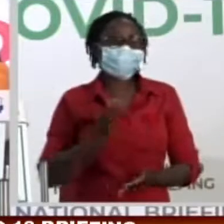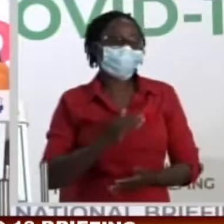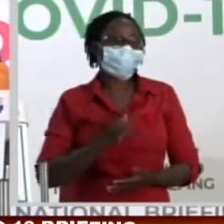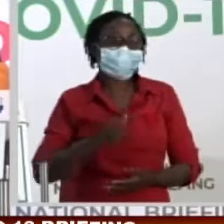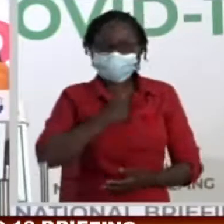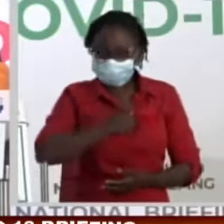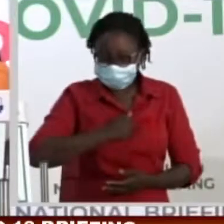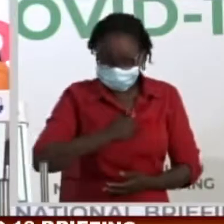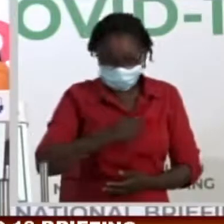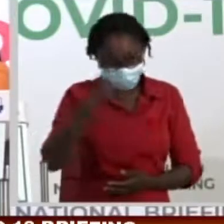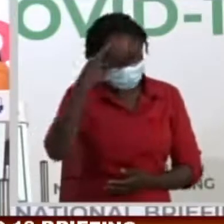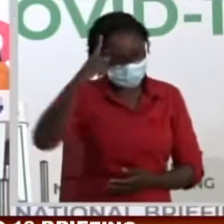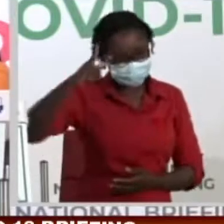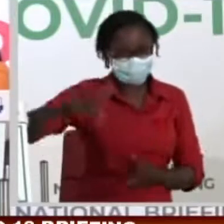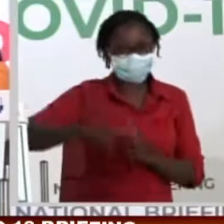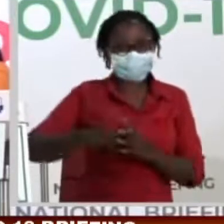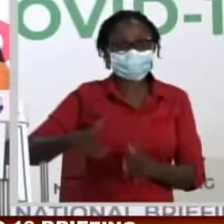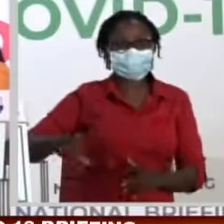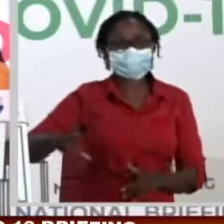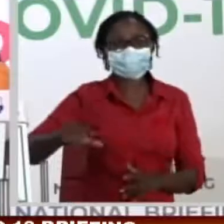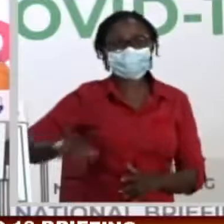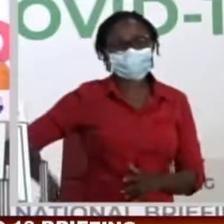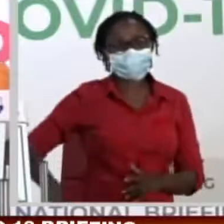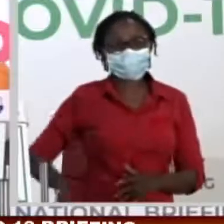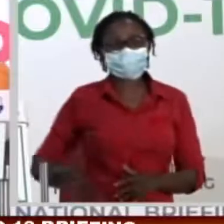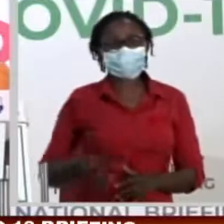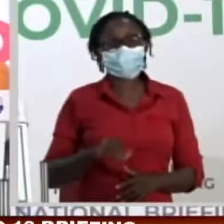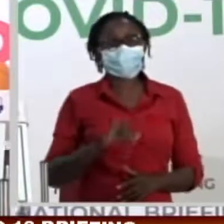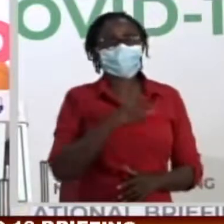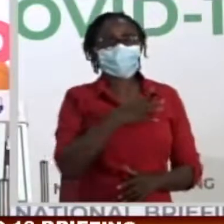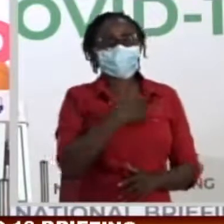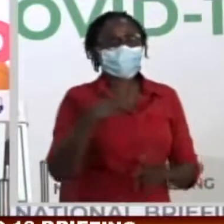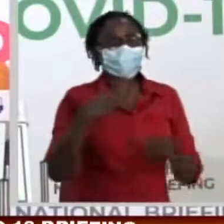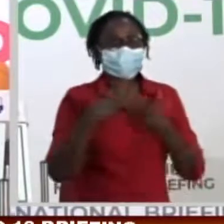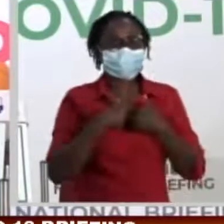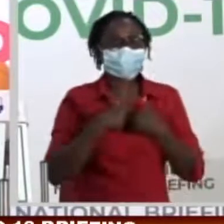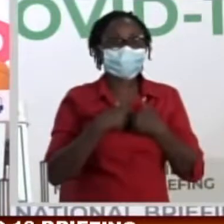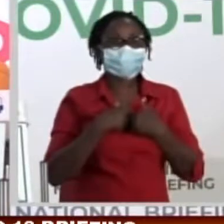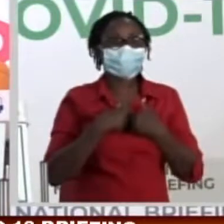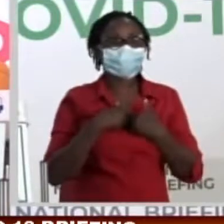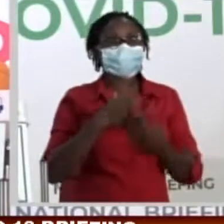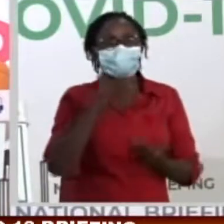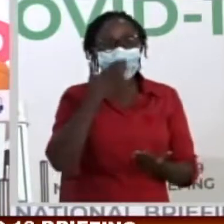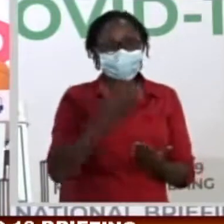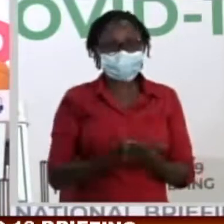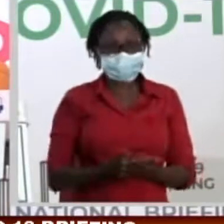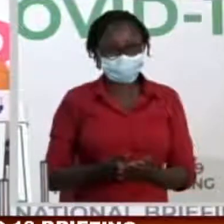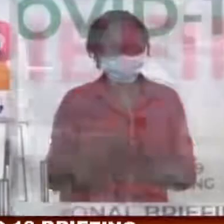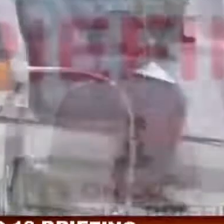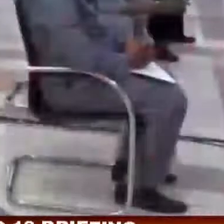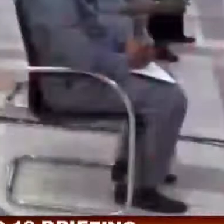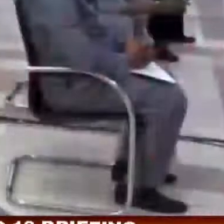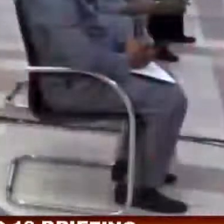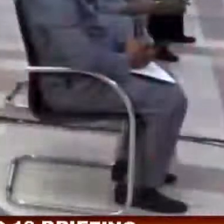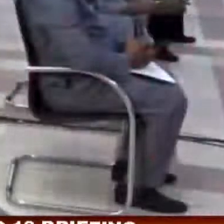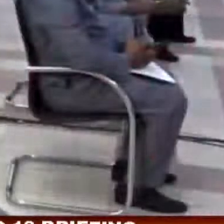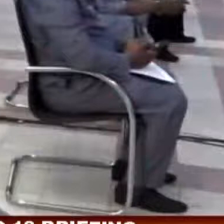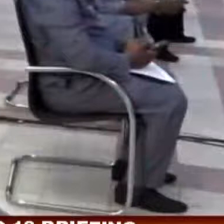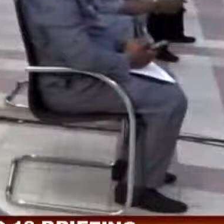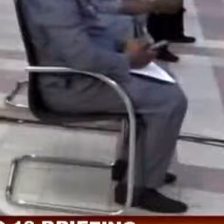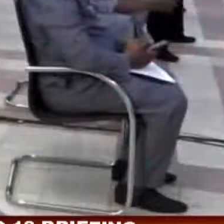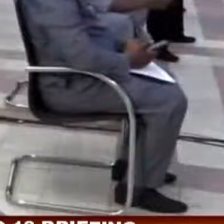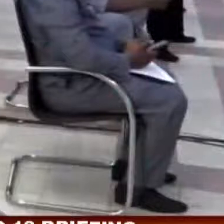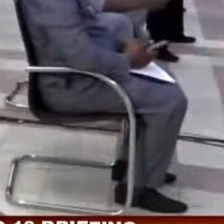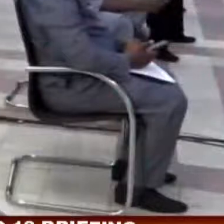for starting this briefing late. And have a very pleasant and good evening. Thank you.